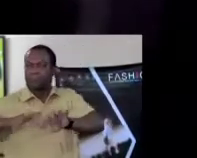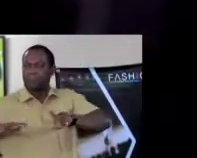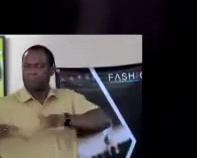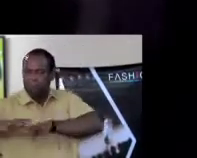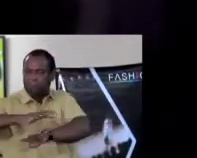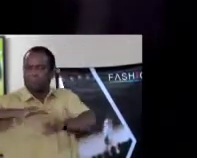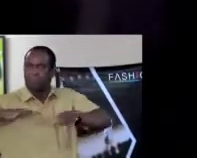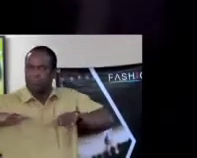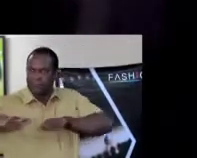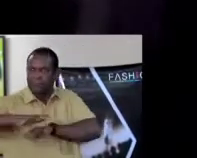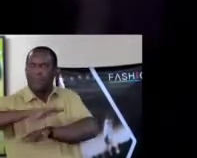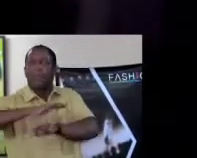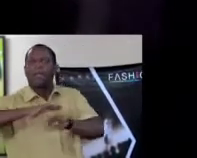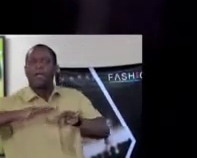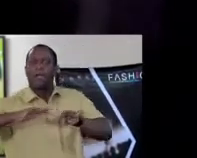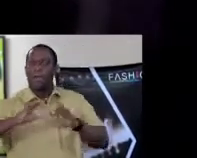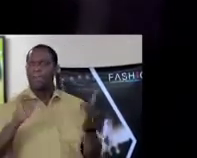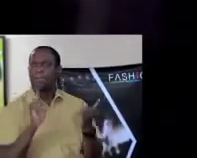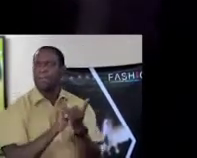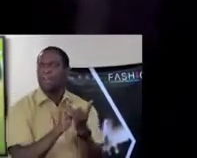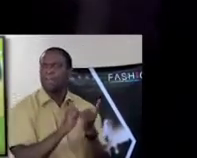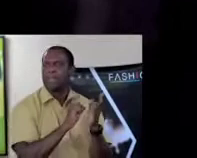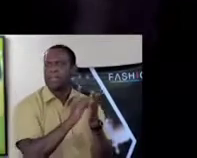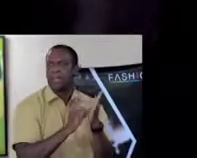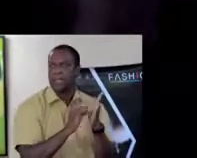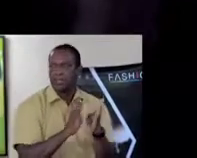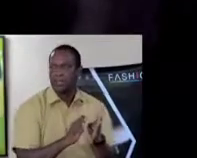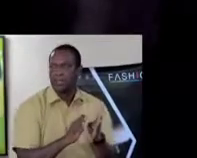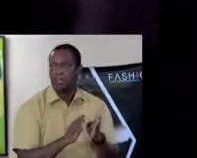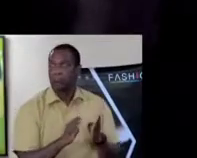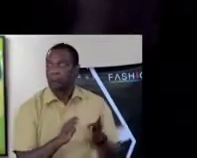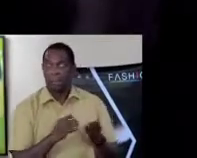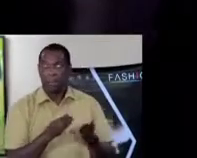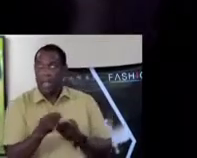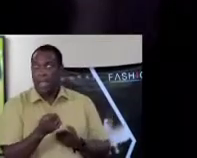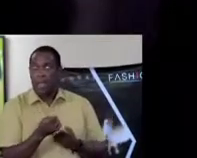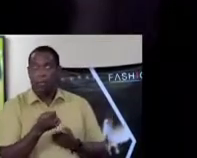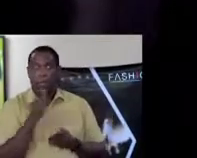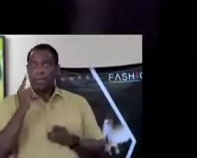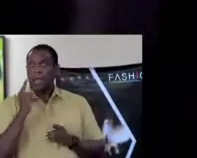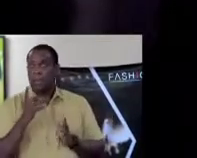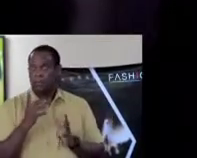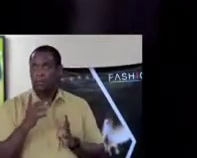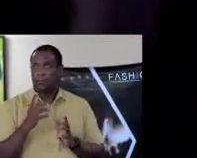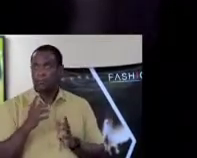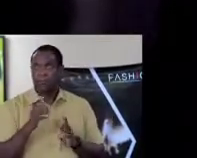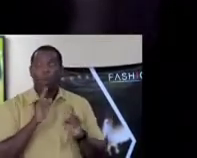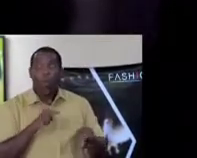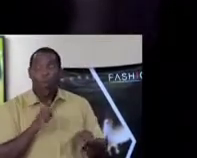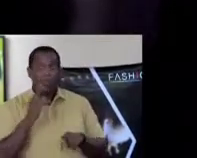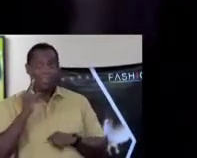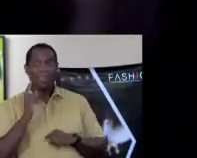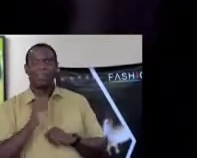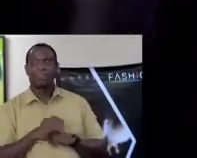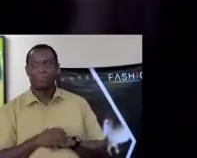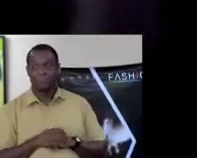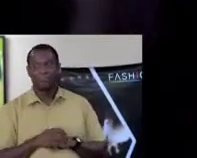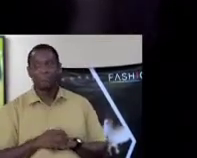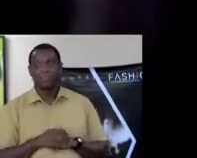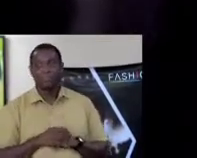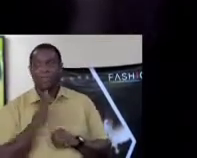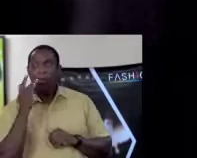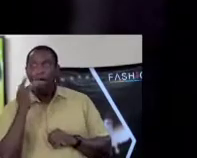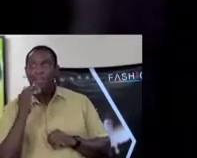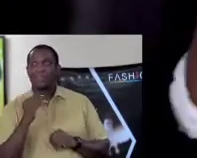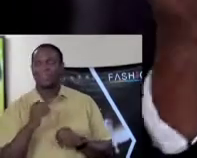come to the designer. Purchases are made on hand, orders are placed, because in the